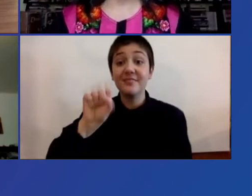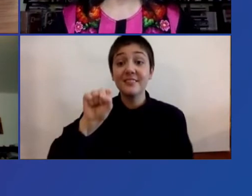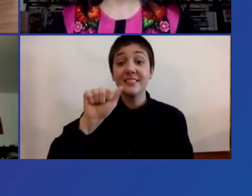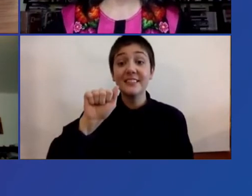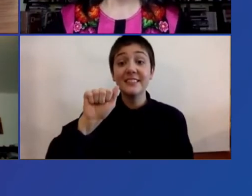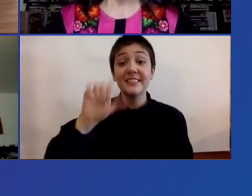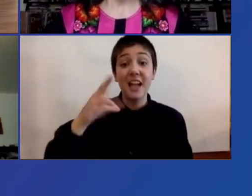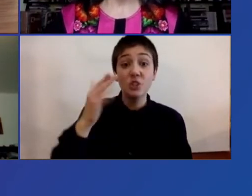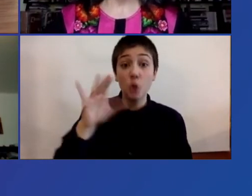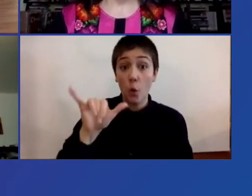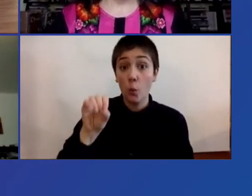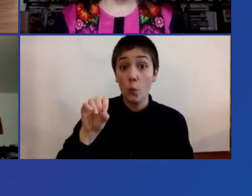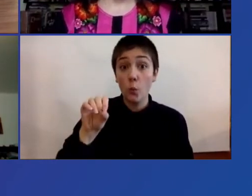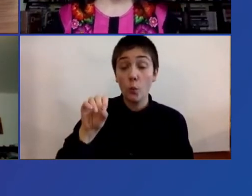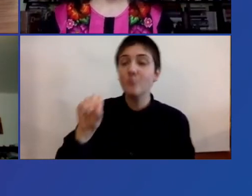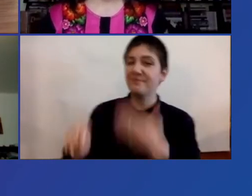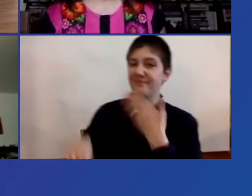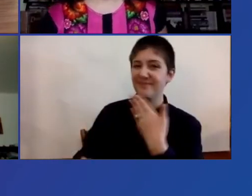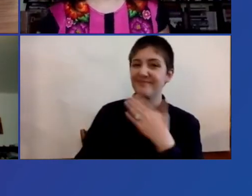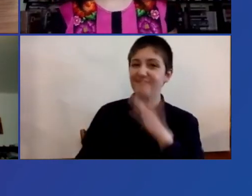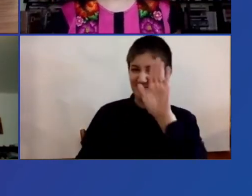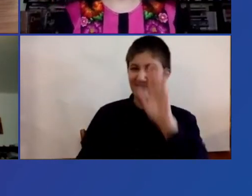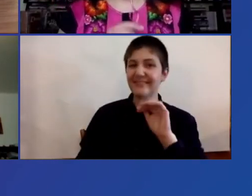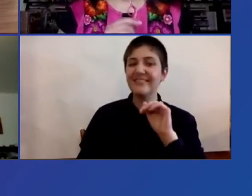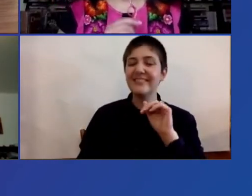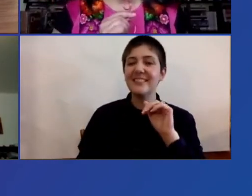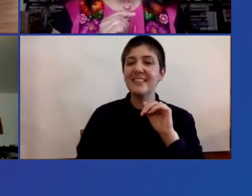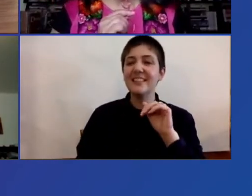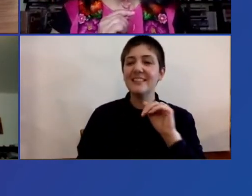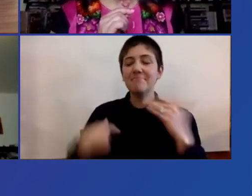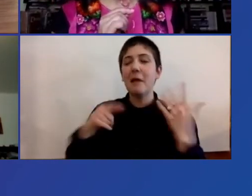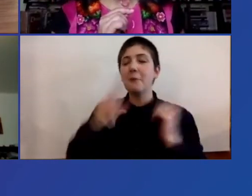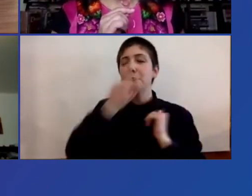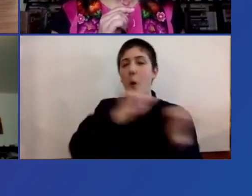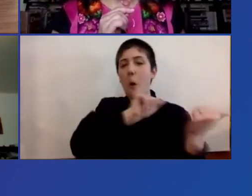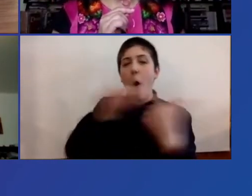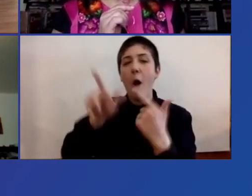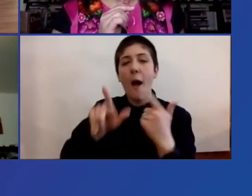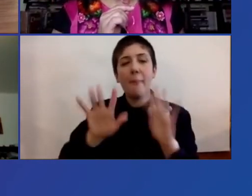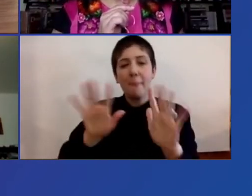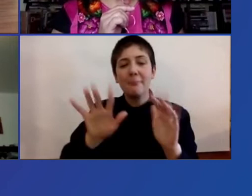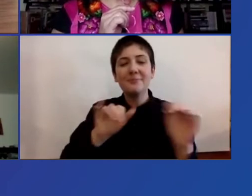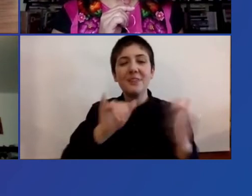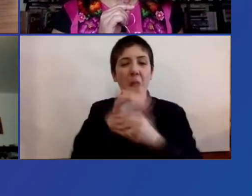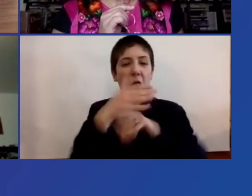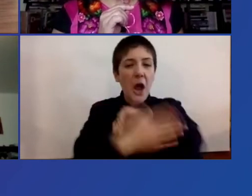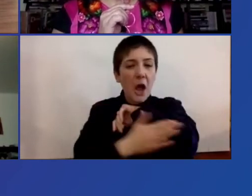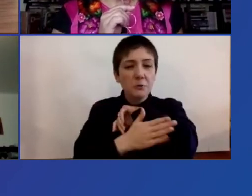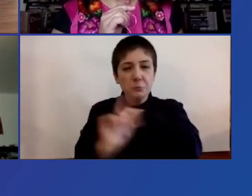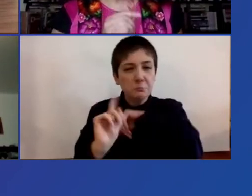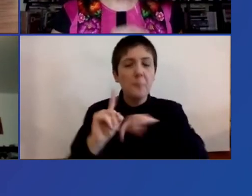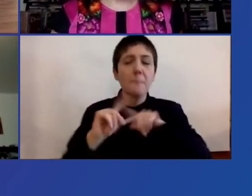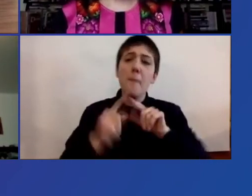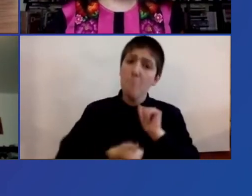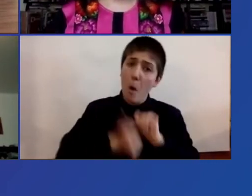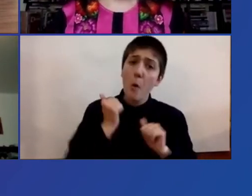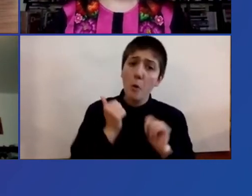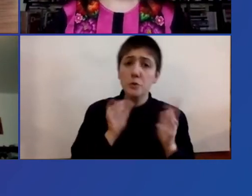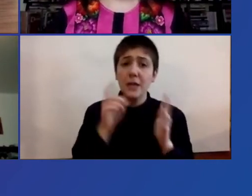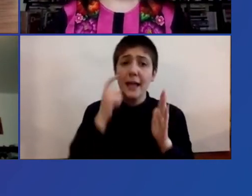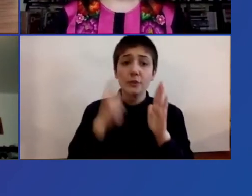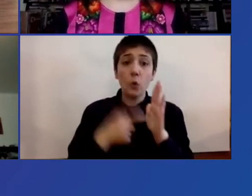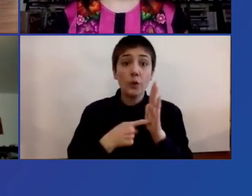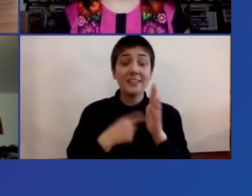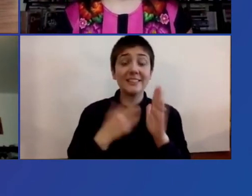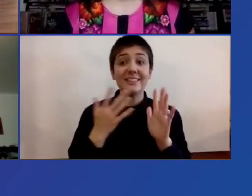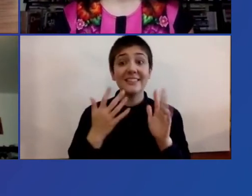think any countries, or I shouldn't generalize, most of the countries, performance, theater, music, and dance began